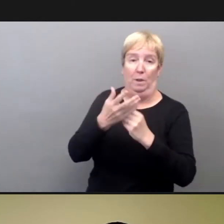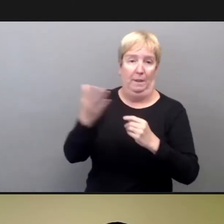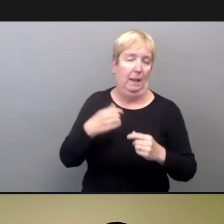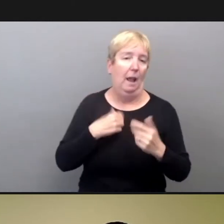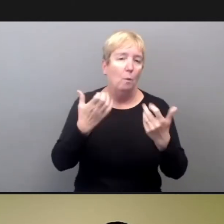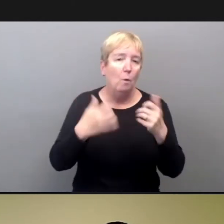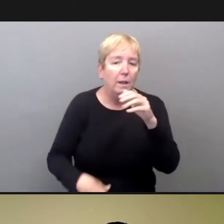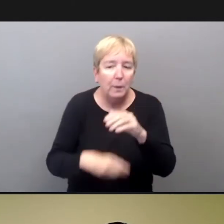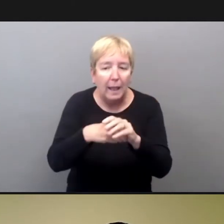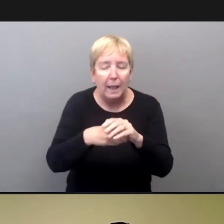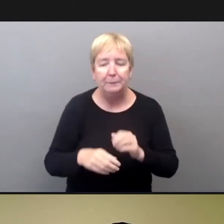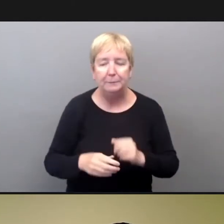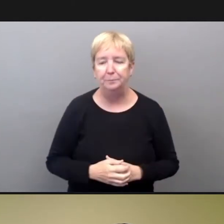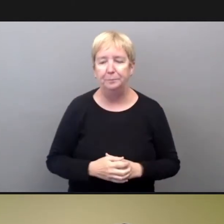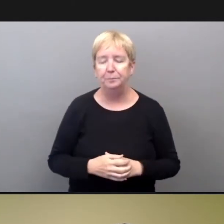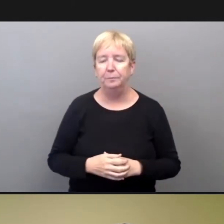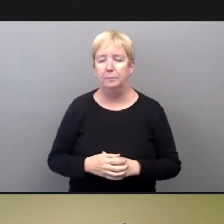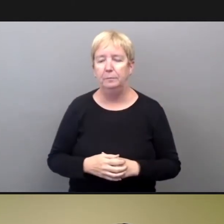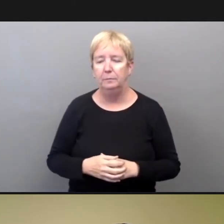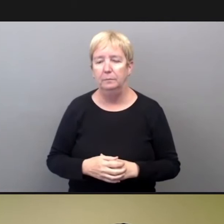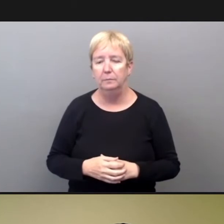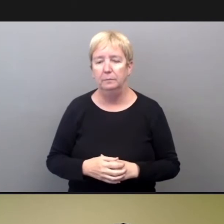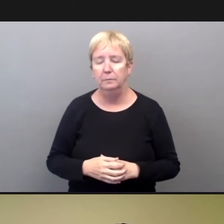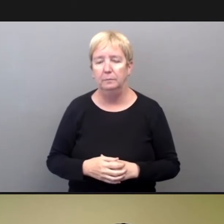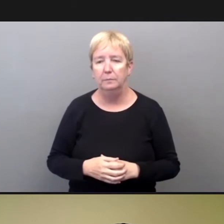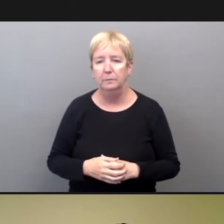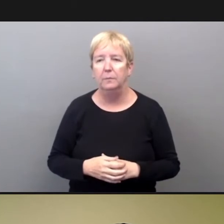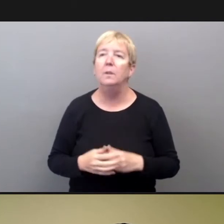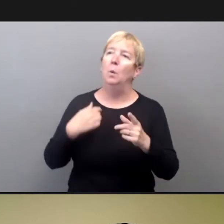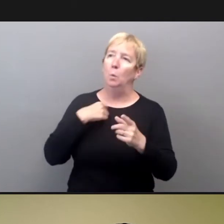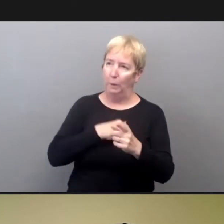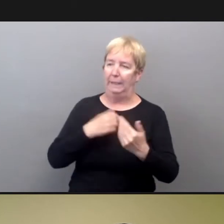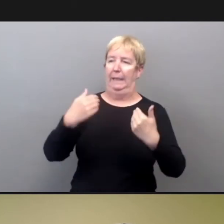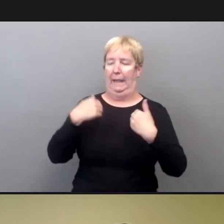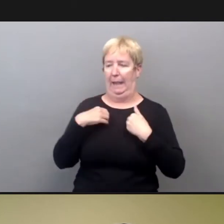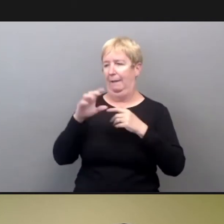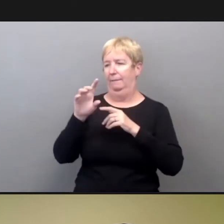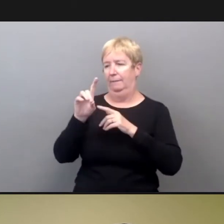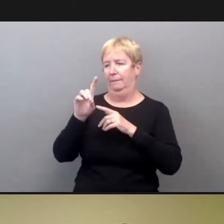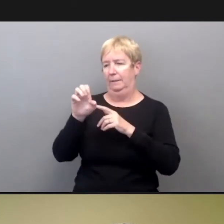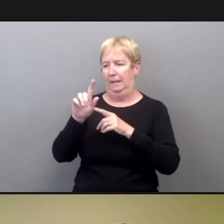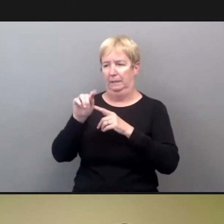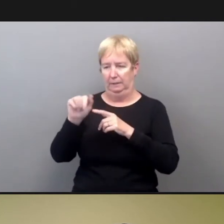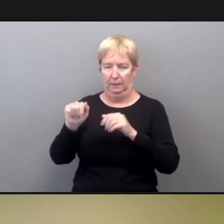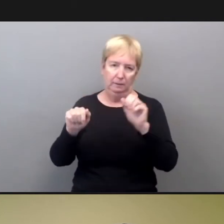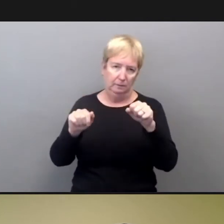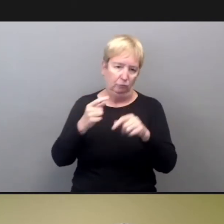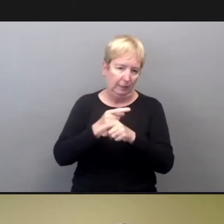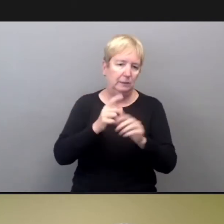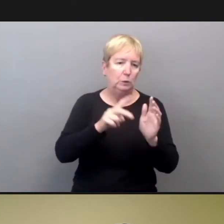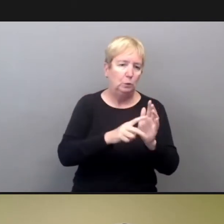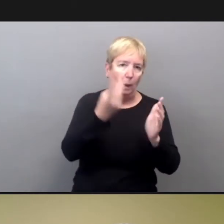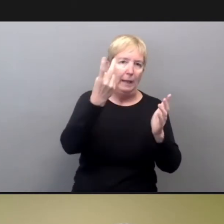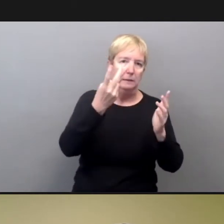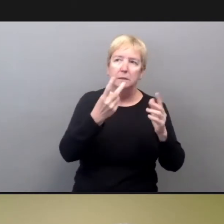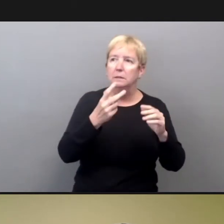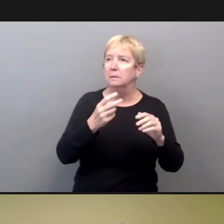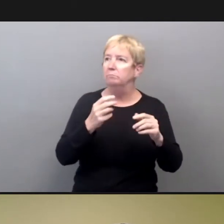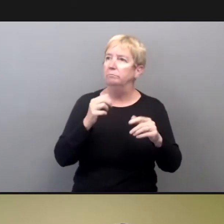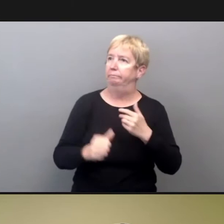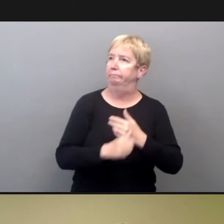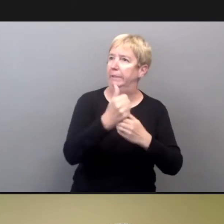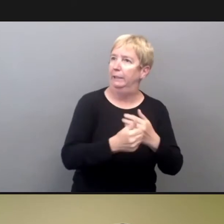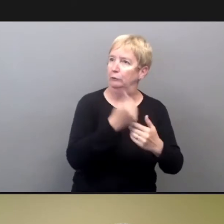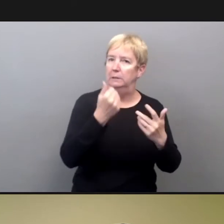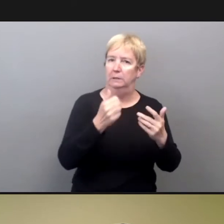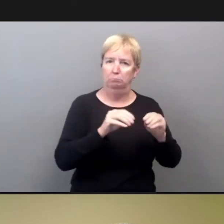that, it's also that, we have a Delta that's twice as infectious, right? And we also